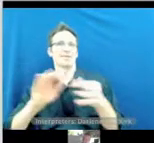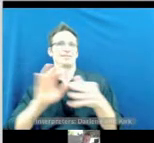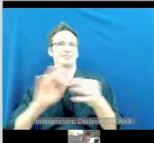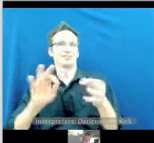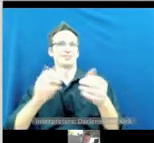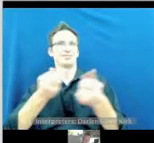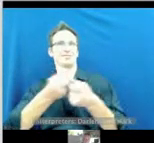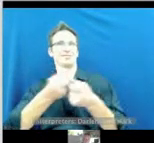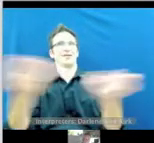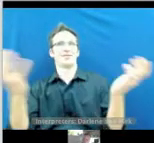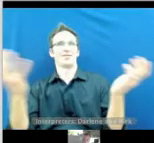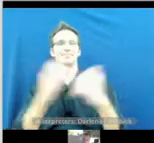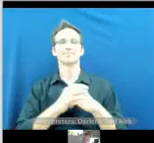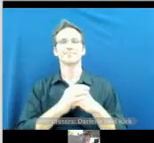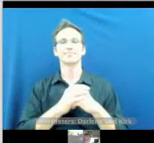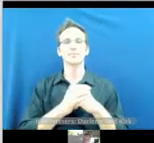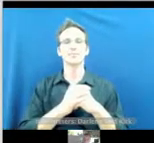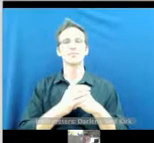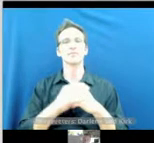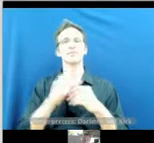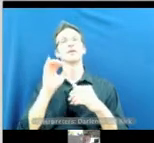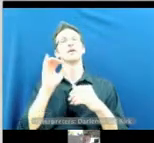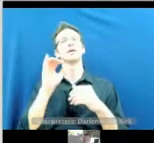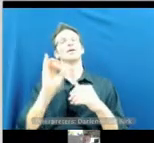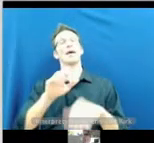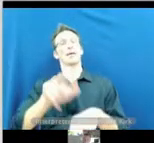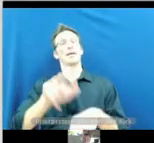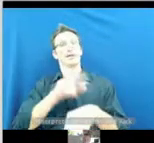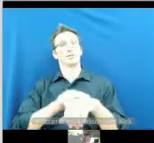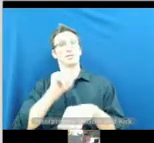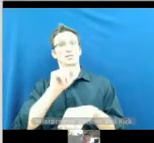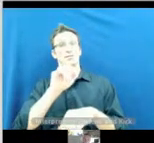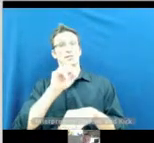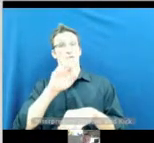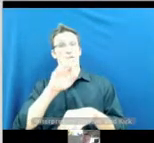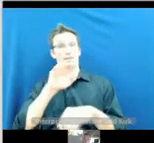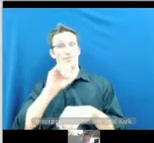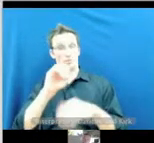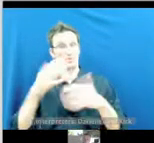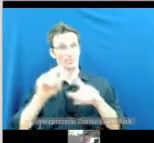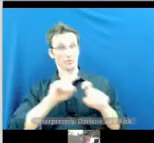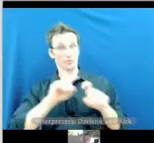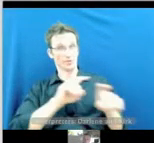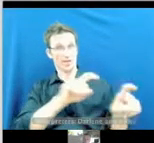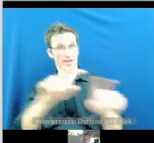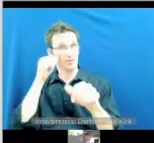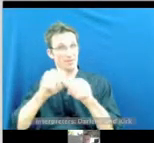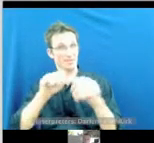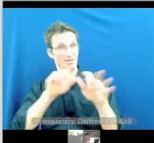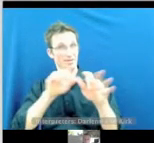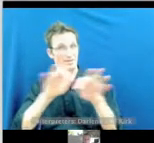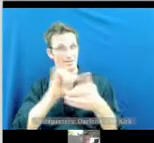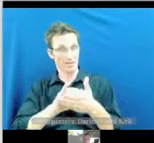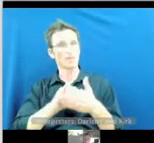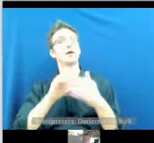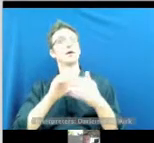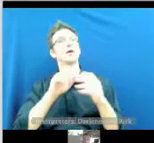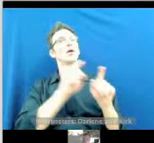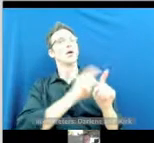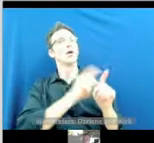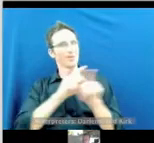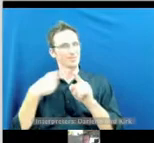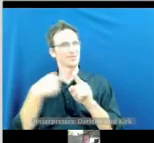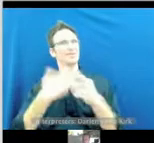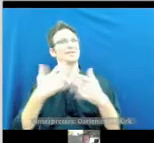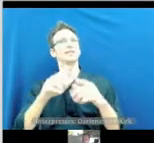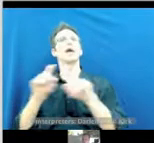back to that survey that the National Task Force had hosted, those were some of the questions that we had also for the interpreter educators,